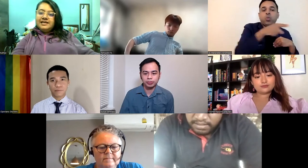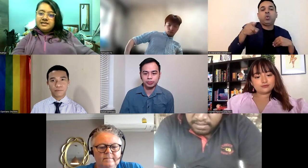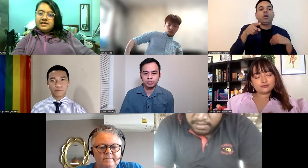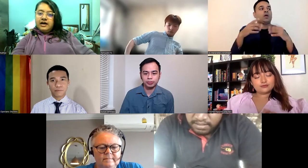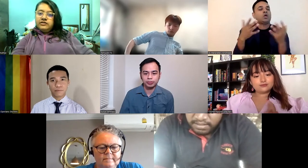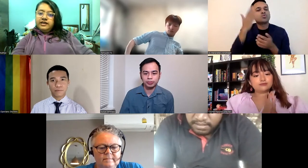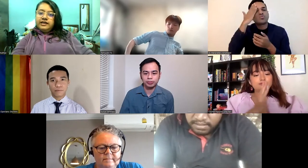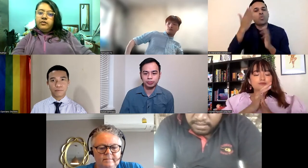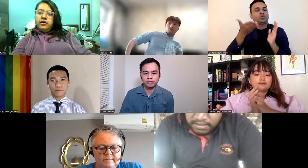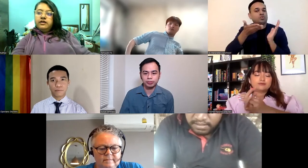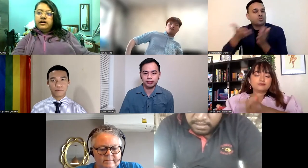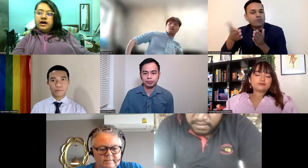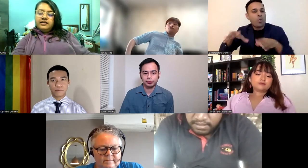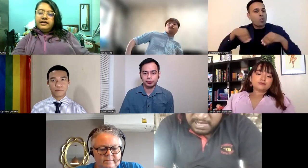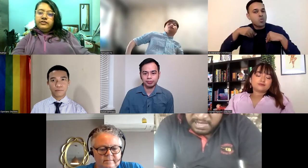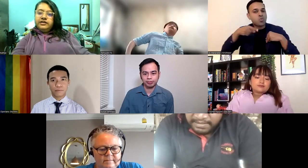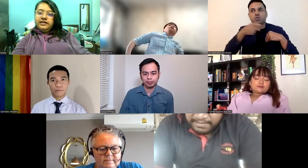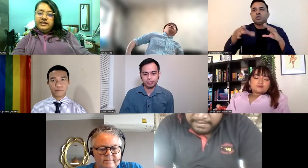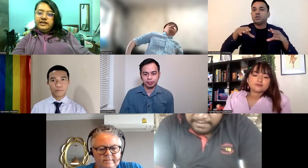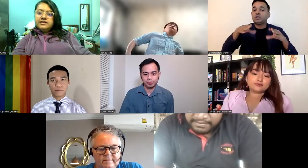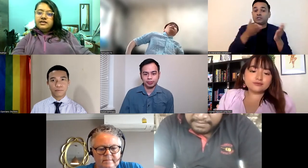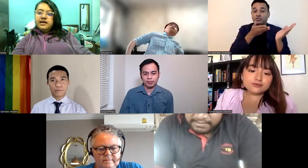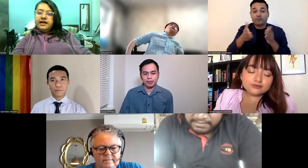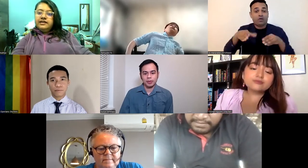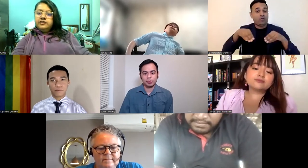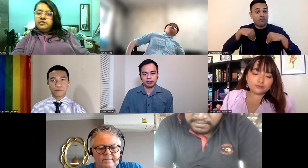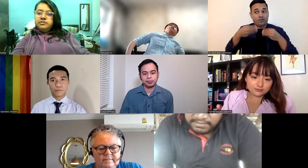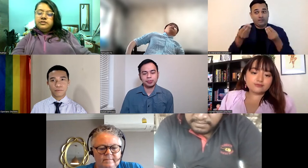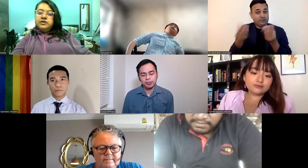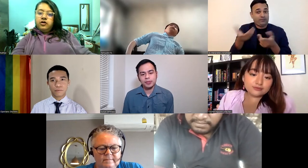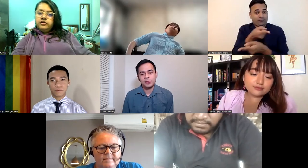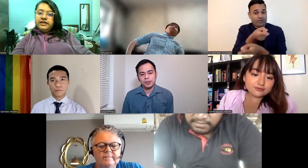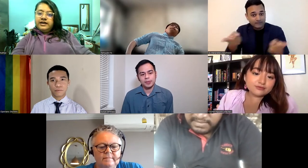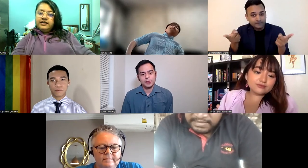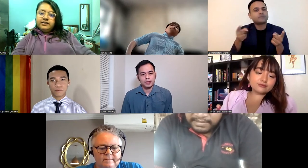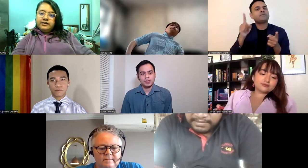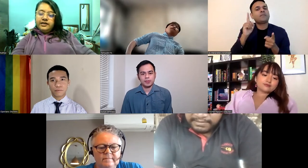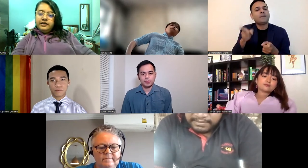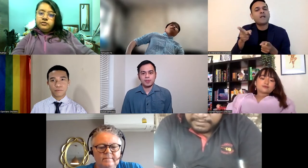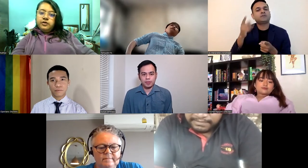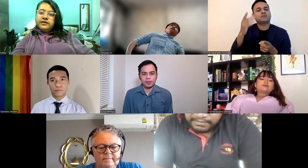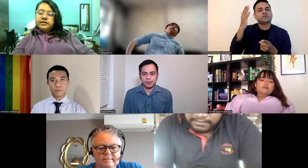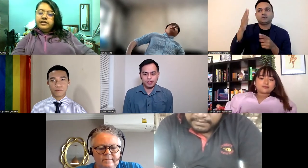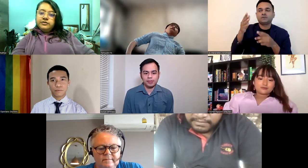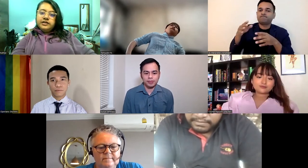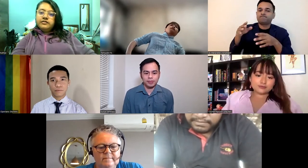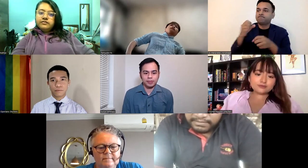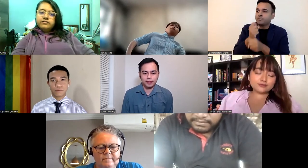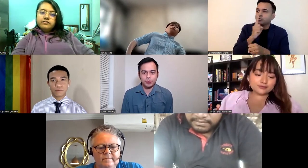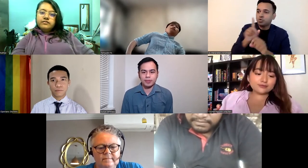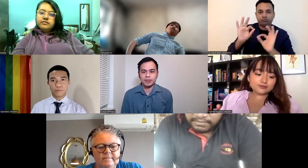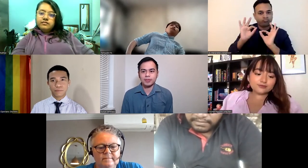people exist out there and what are their unique needs. And they should be able to accommodate that into whatever they're doing.